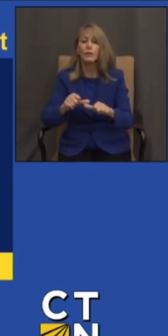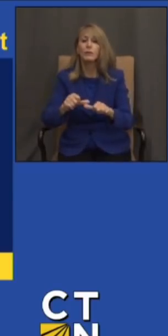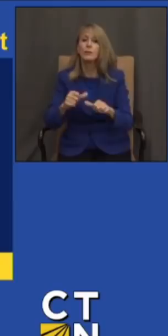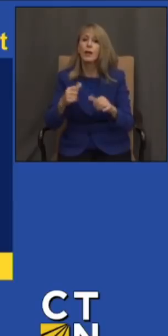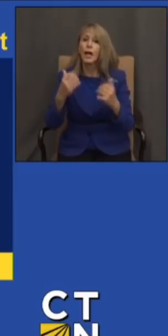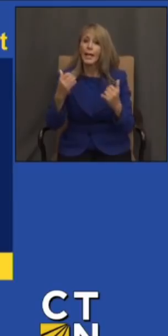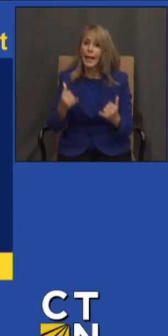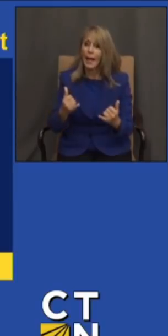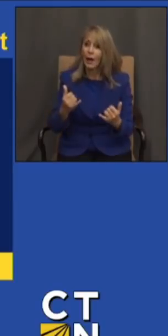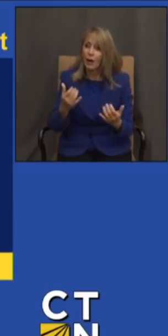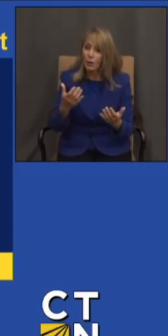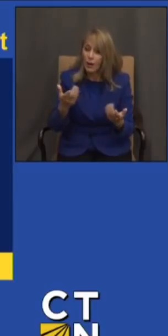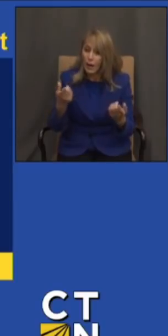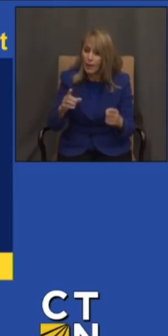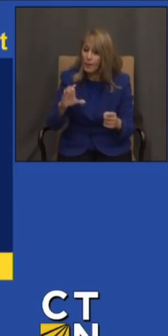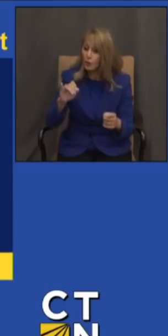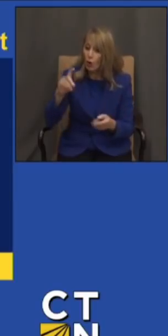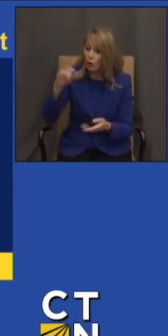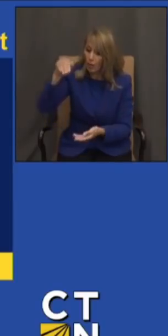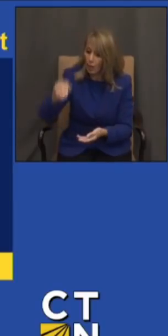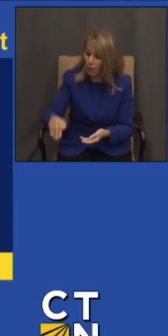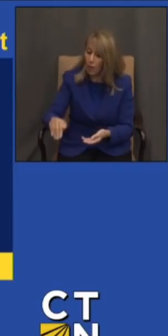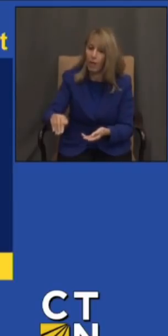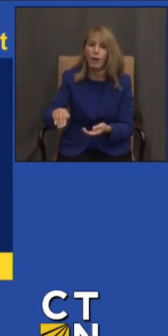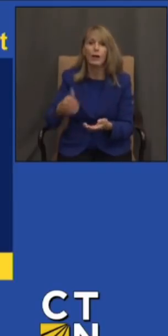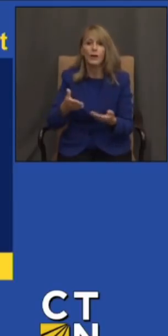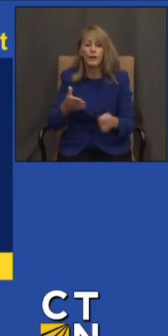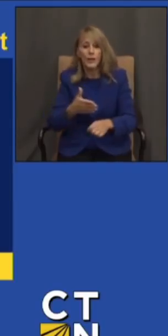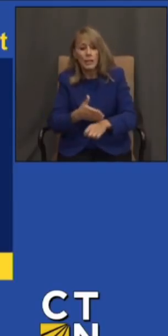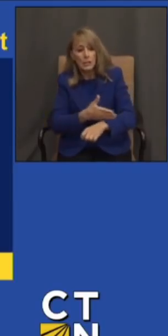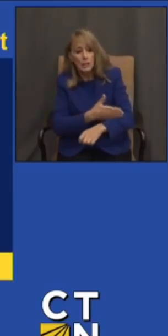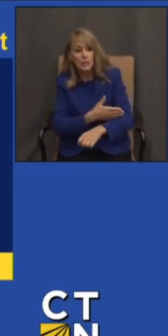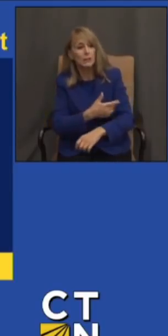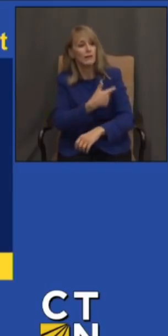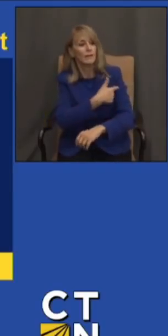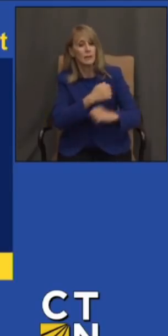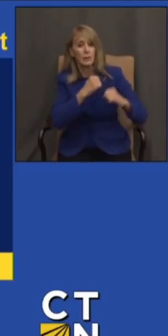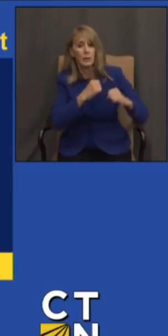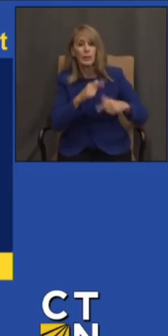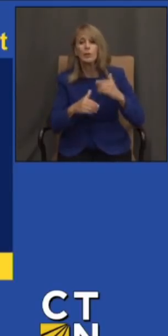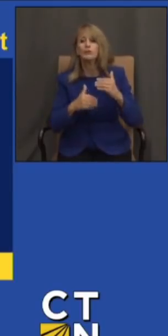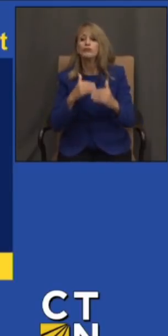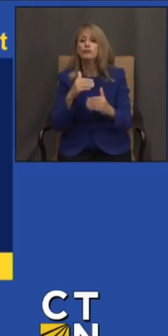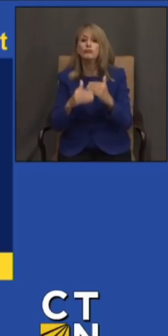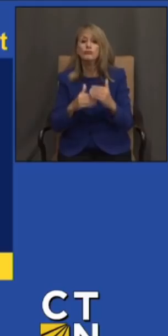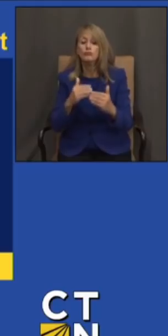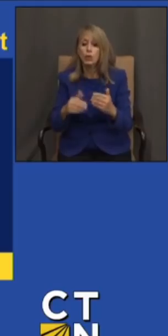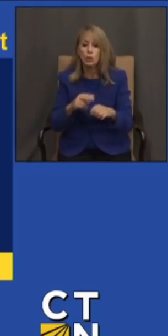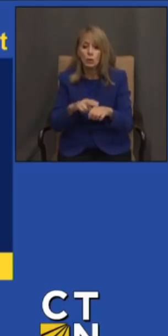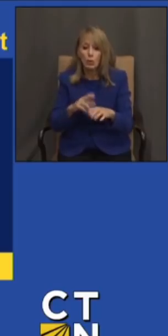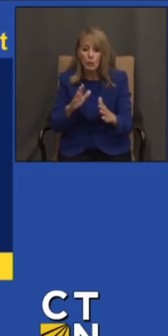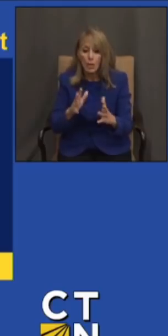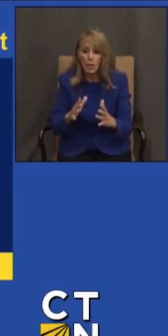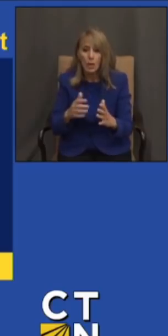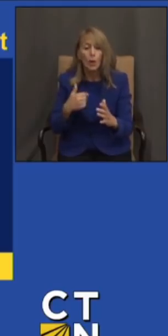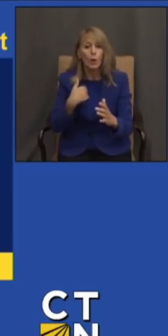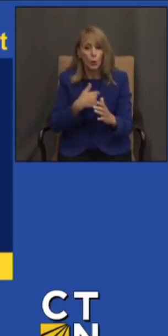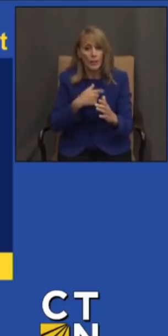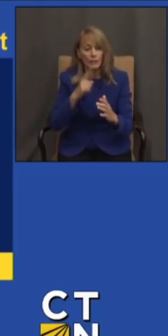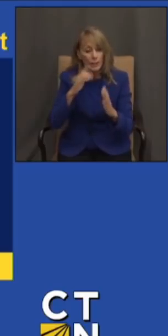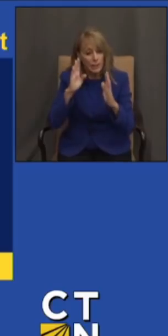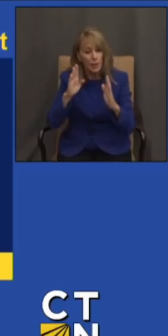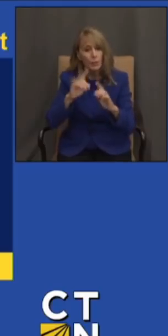back online with the vaccines and fewer restrictions, and as much as we stay vigilant, our kids have